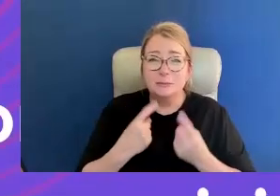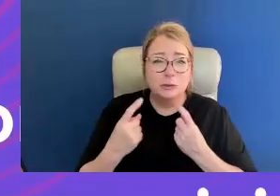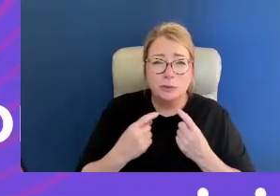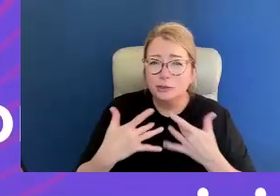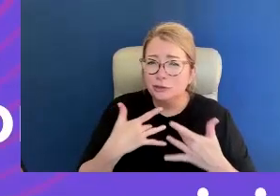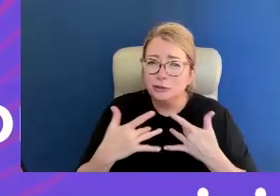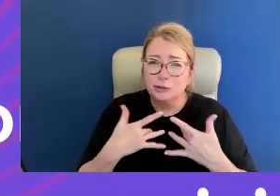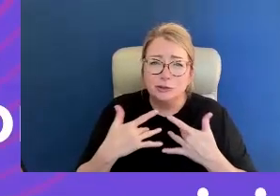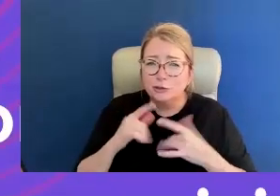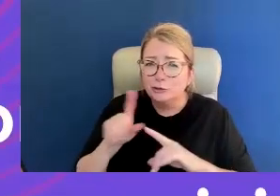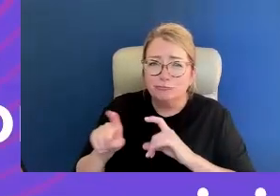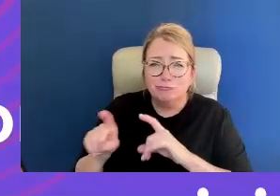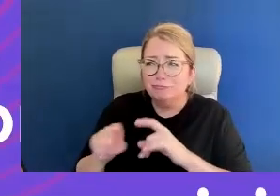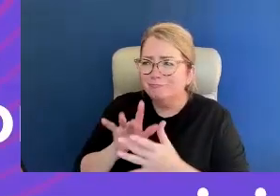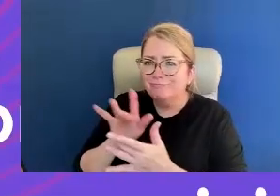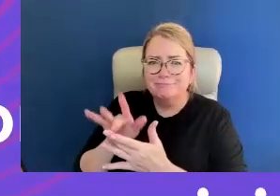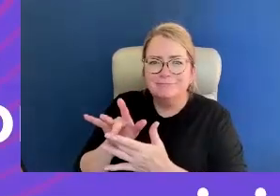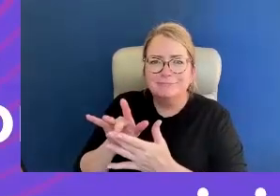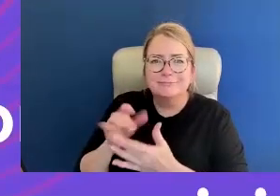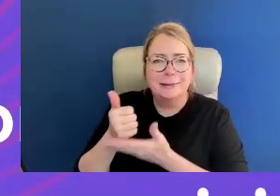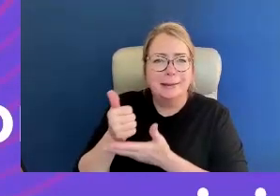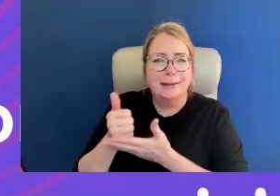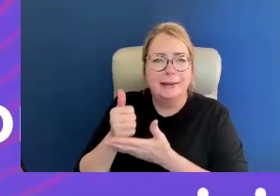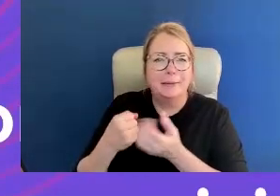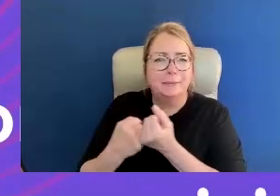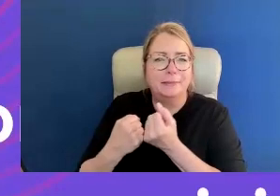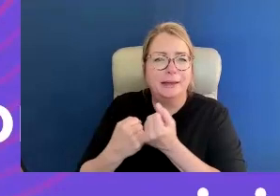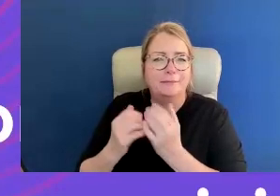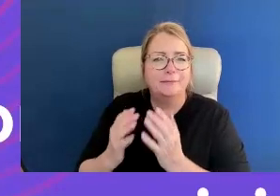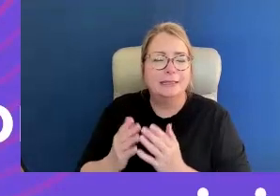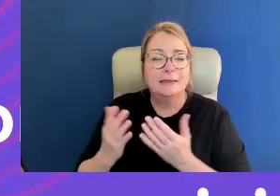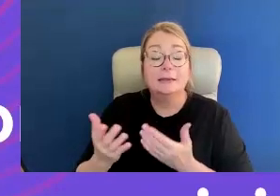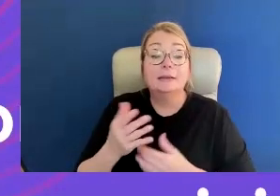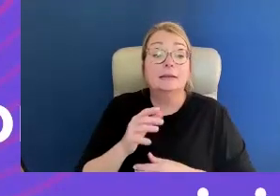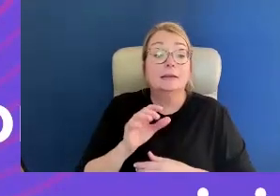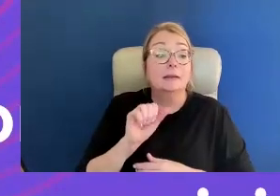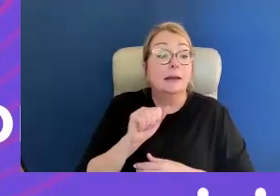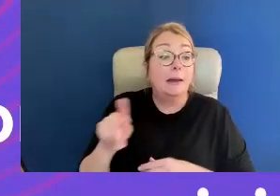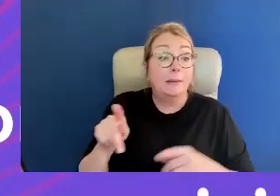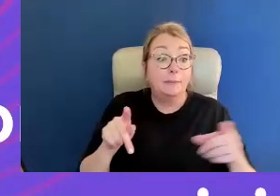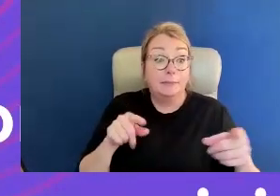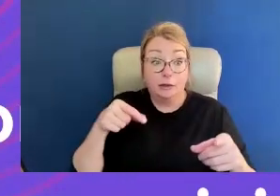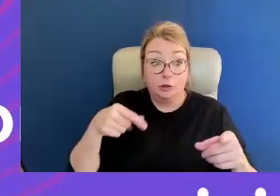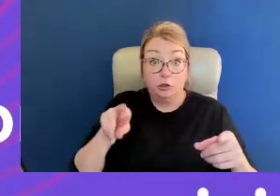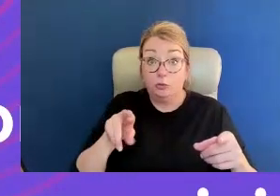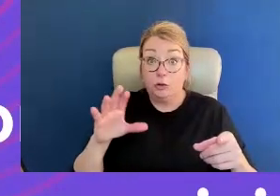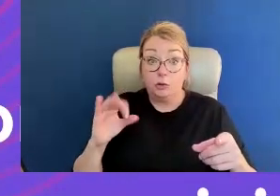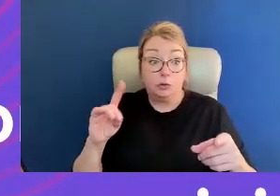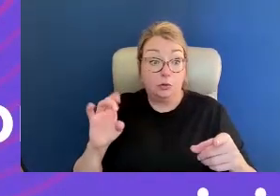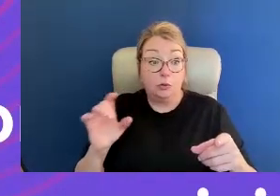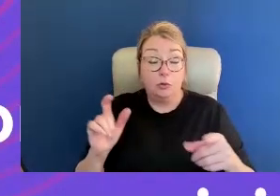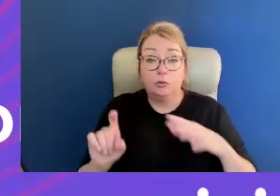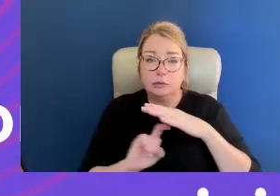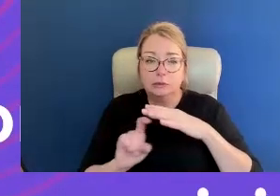concerns about your PPO plan, reach out to Health Advocate. They have an app, so if you scan that QR code here, you can download their app or you can give them a